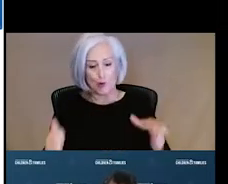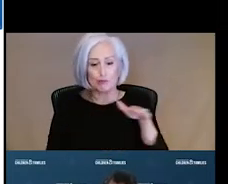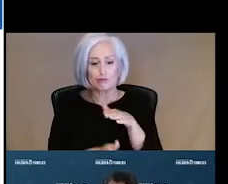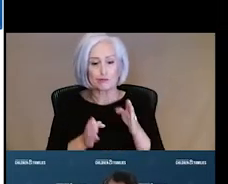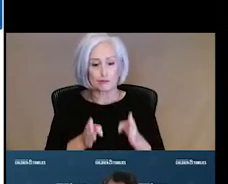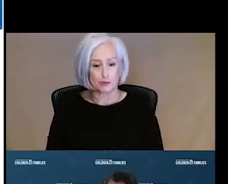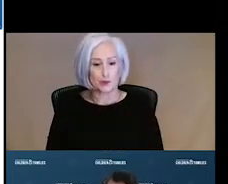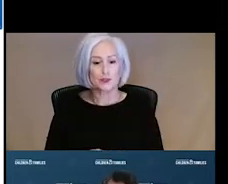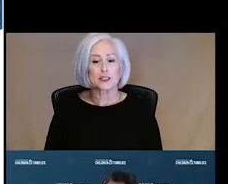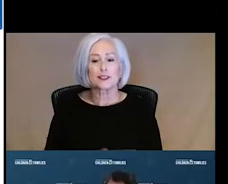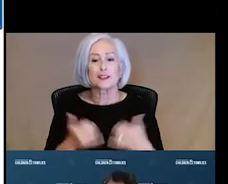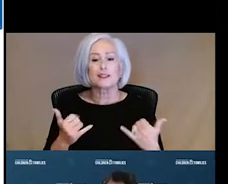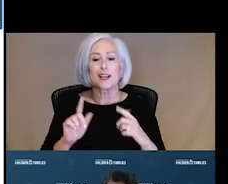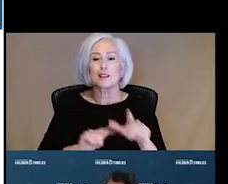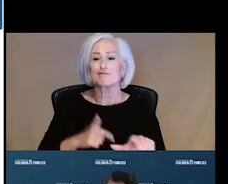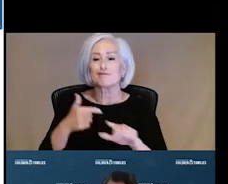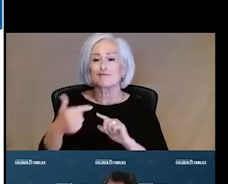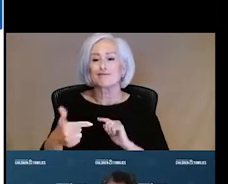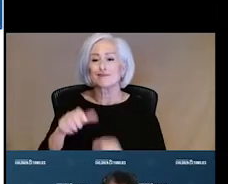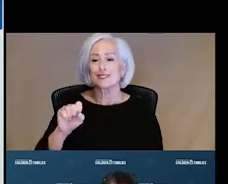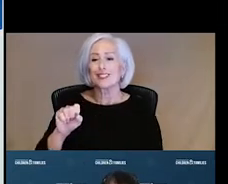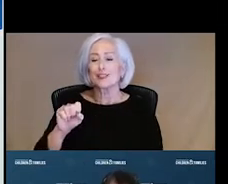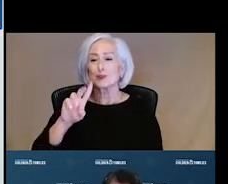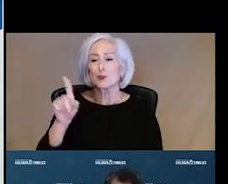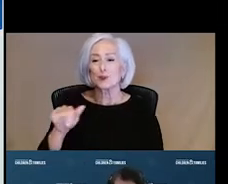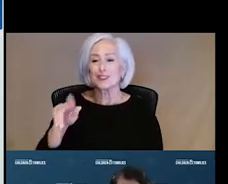Suzanne to dig into the CFR portion of our training.